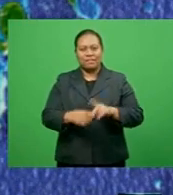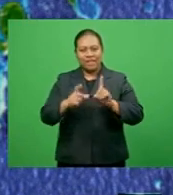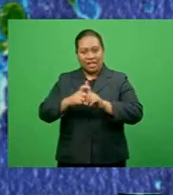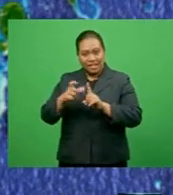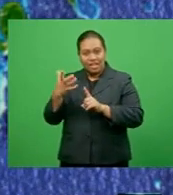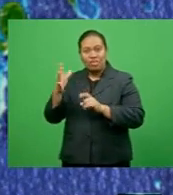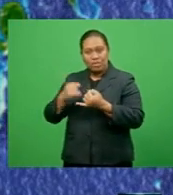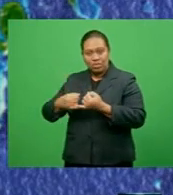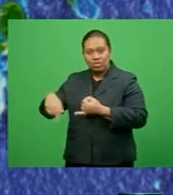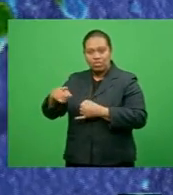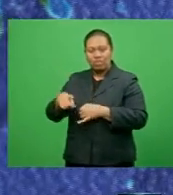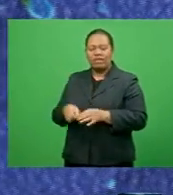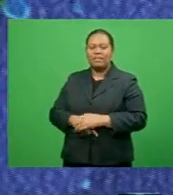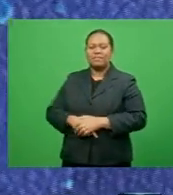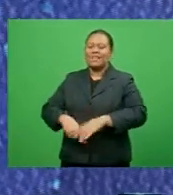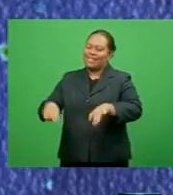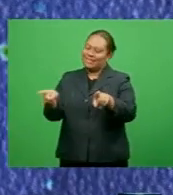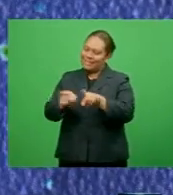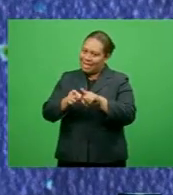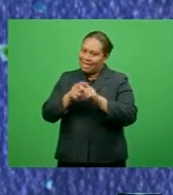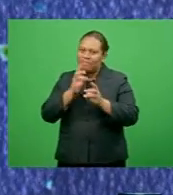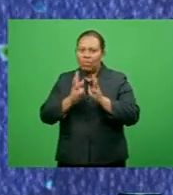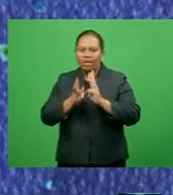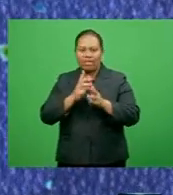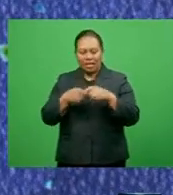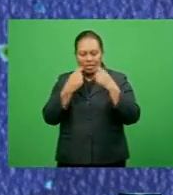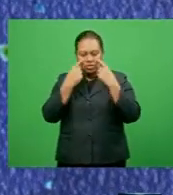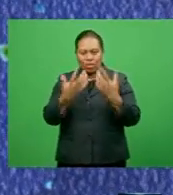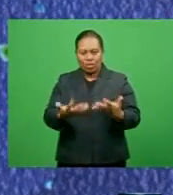from Pacific Harbour to Suva, expect similar